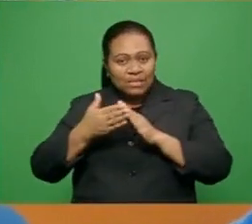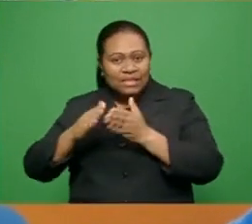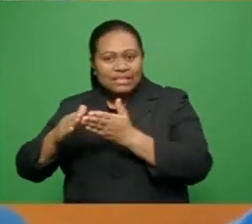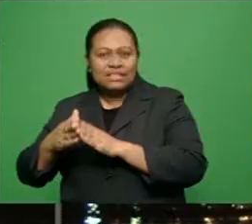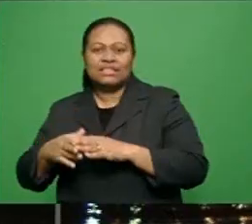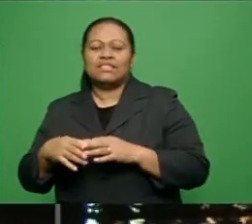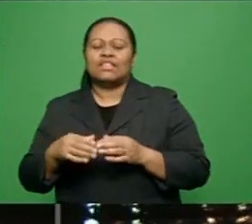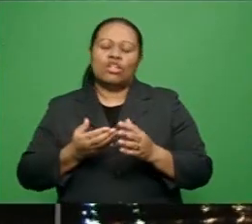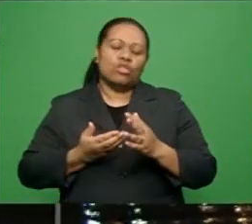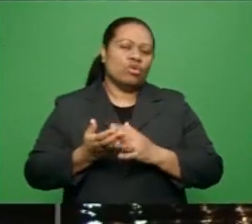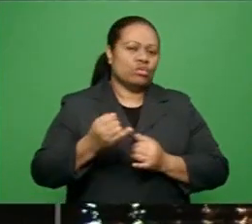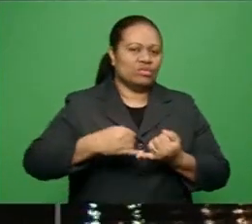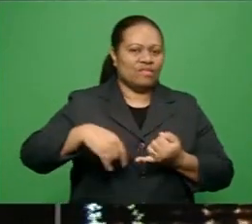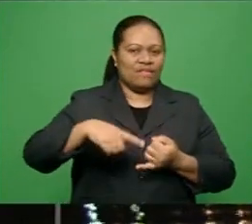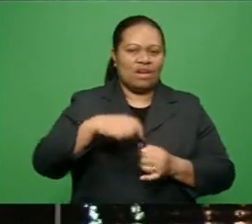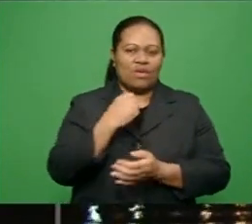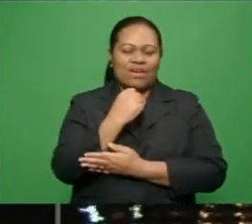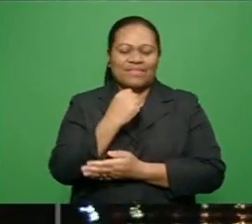Suva Rugby.